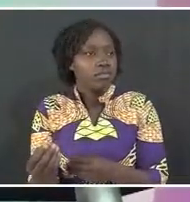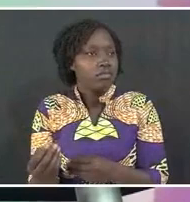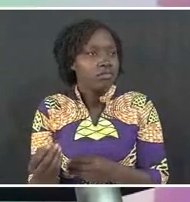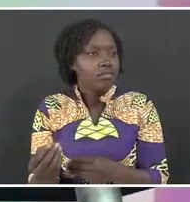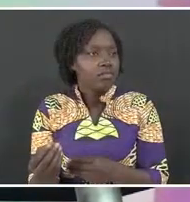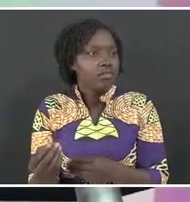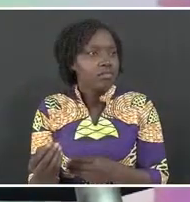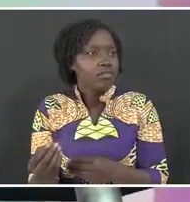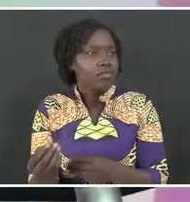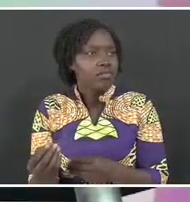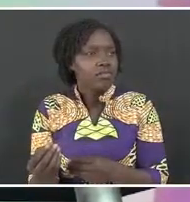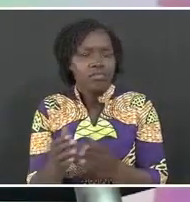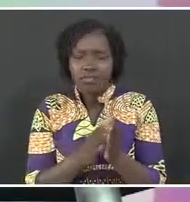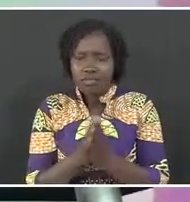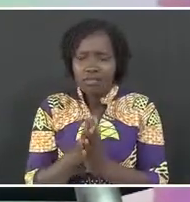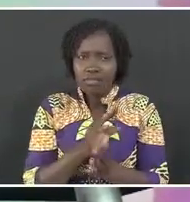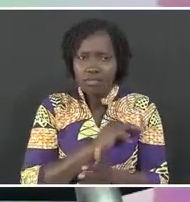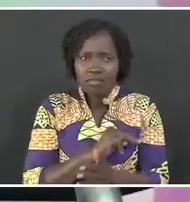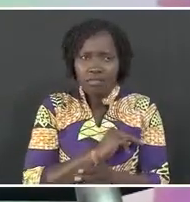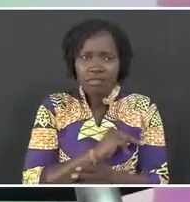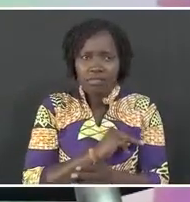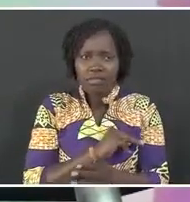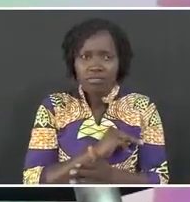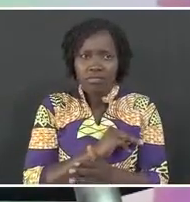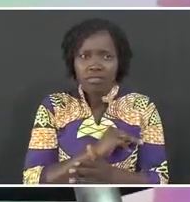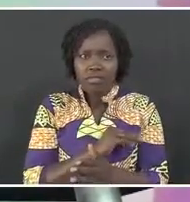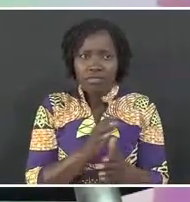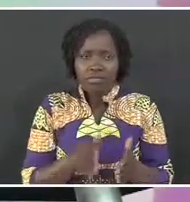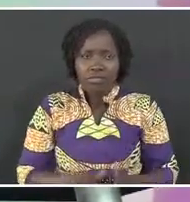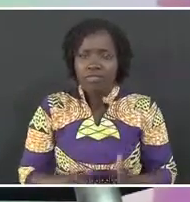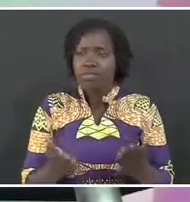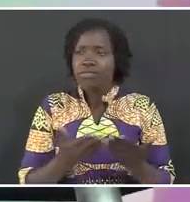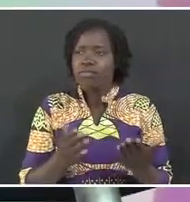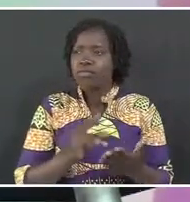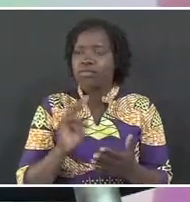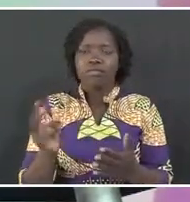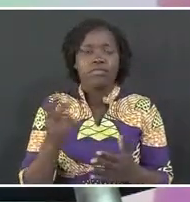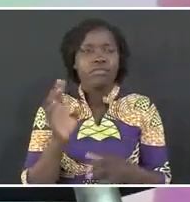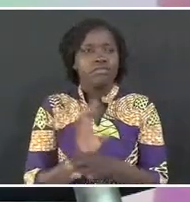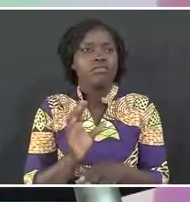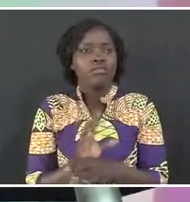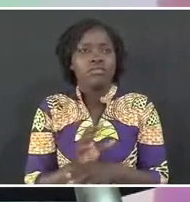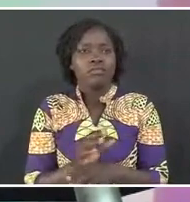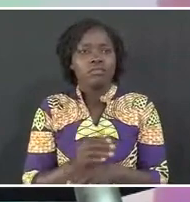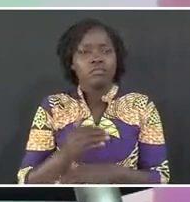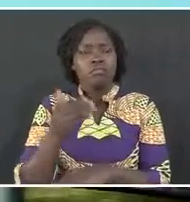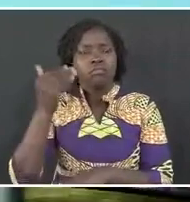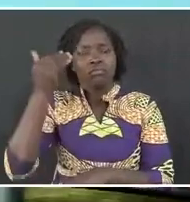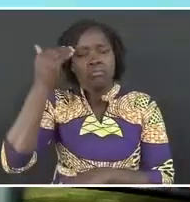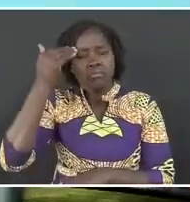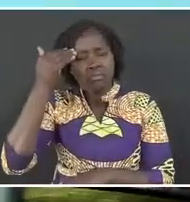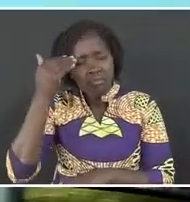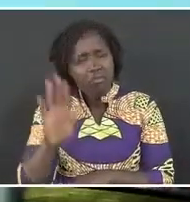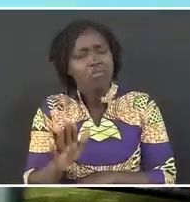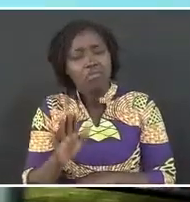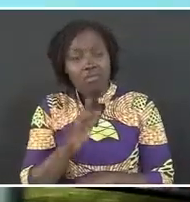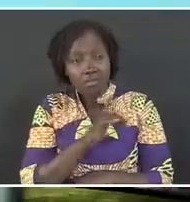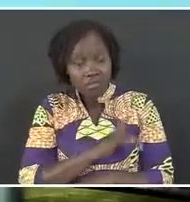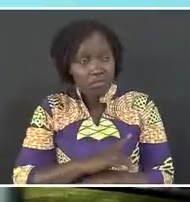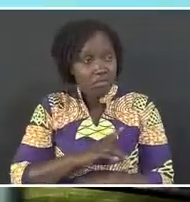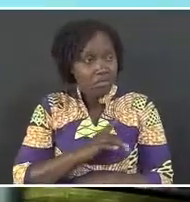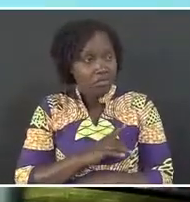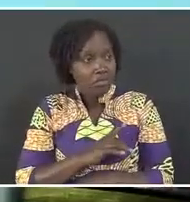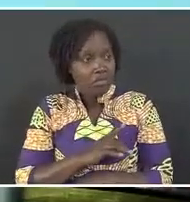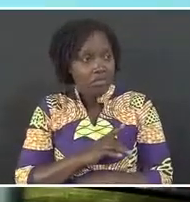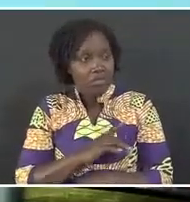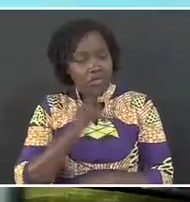I think I'm so zealous for mission for having been born where the Adventist church was unknown. We were privileged,